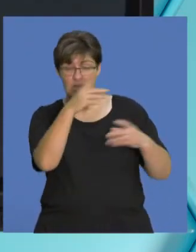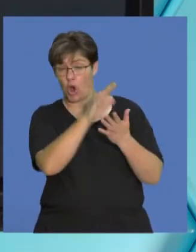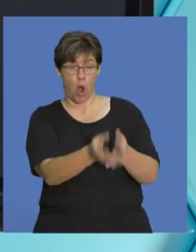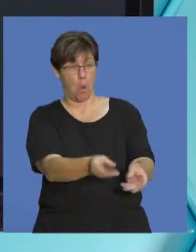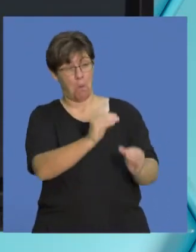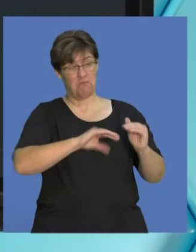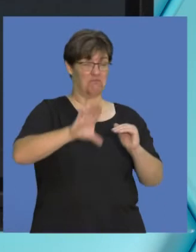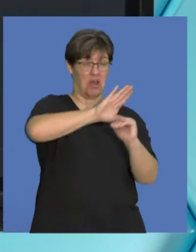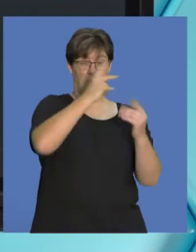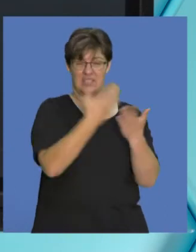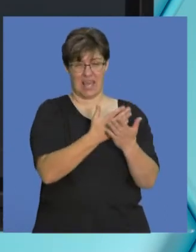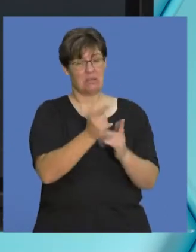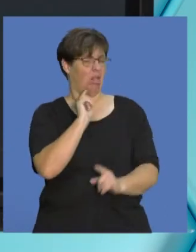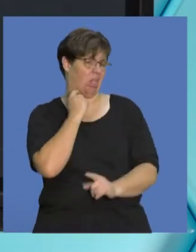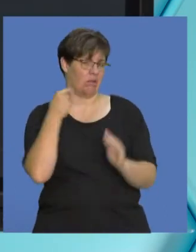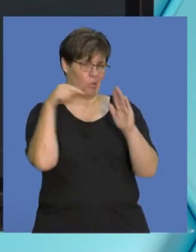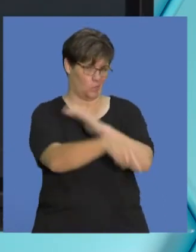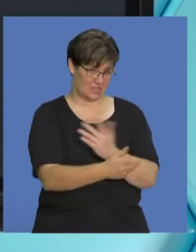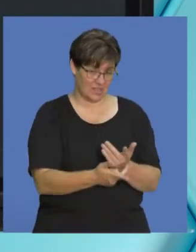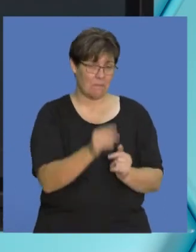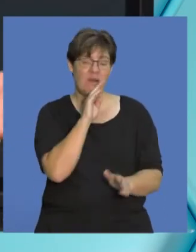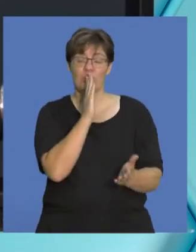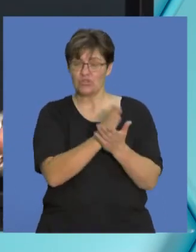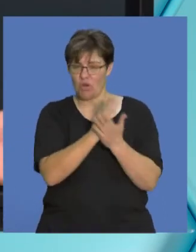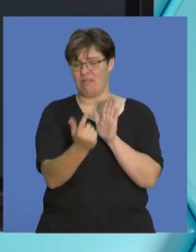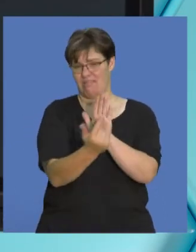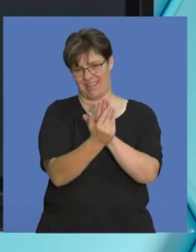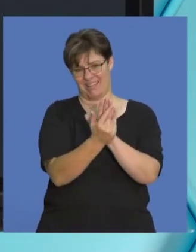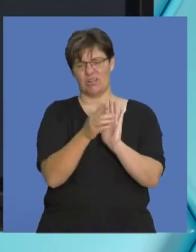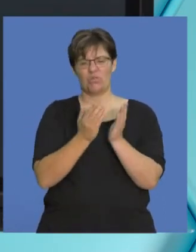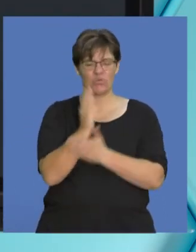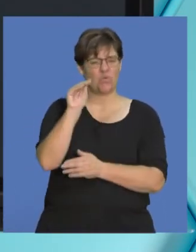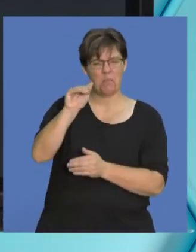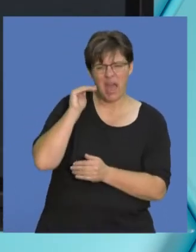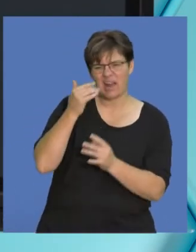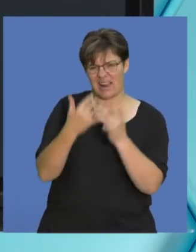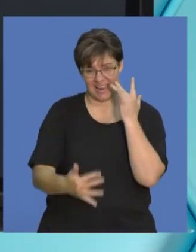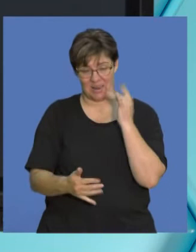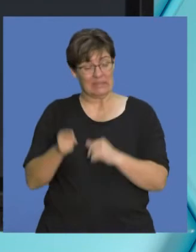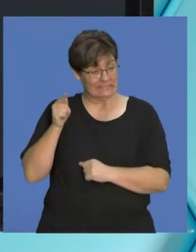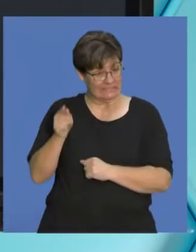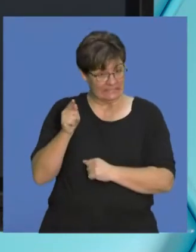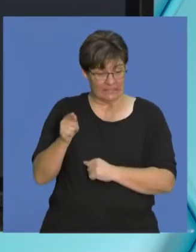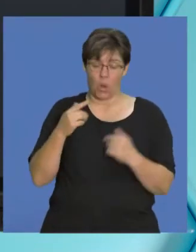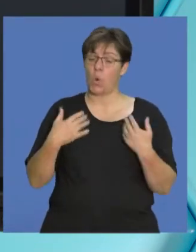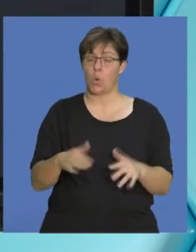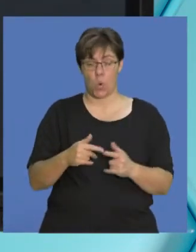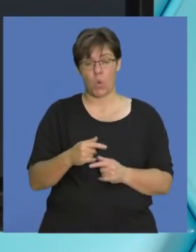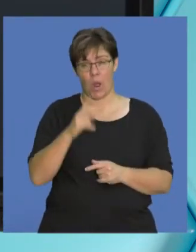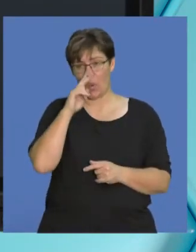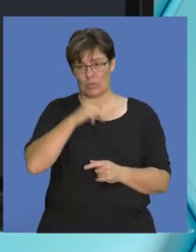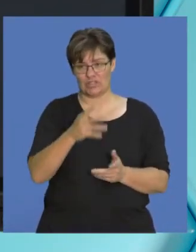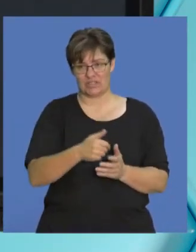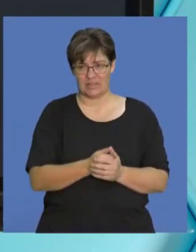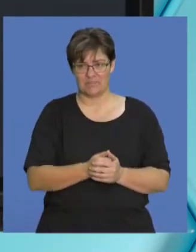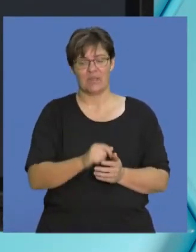normally take. So you make sure that it is a legit thing through a bank or so. But with this one, I really wish to be here right